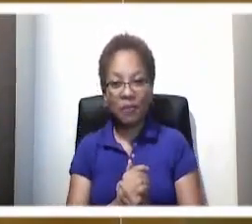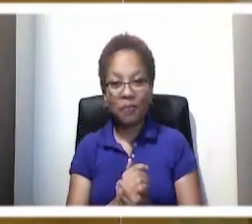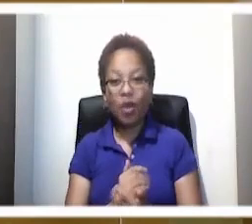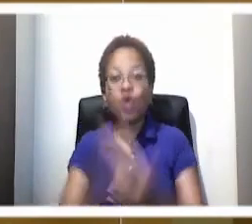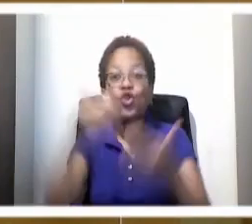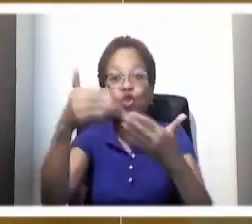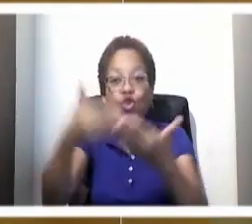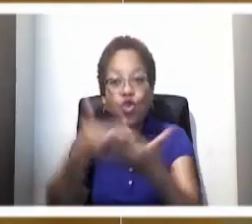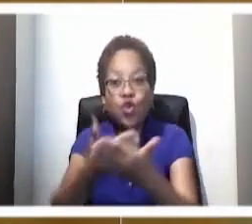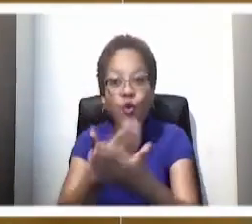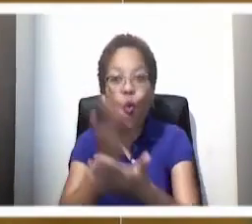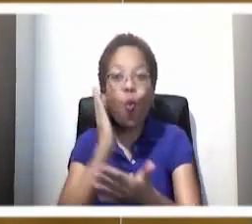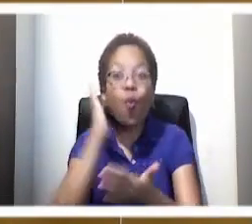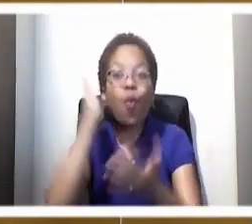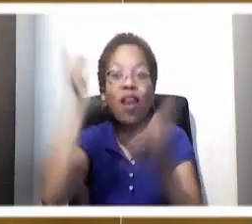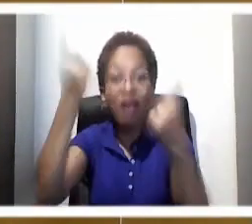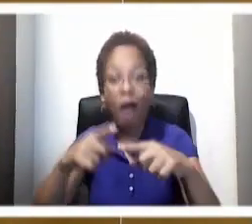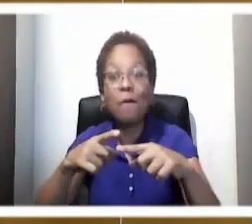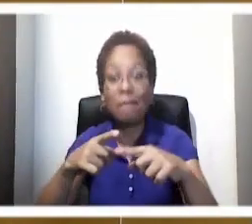And that is coming.